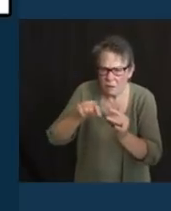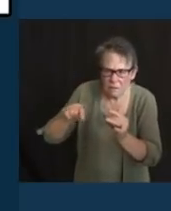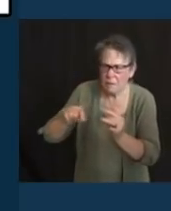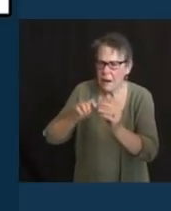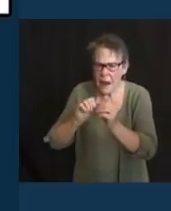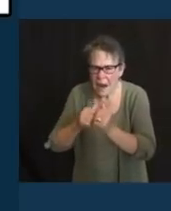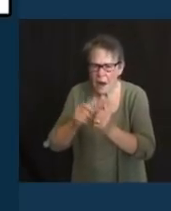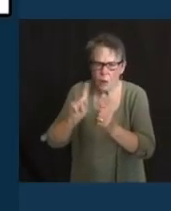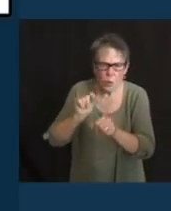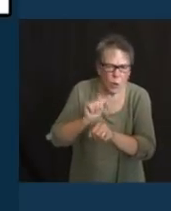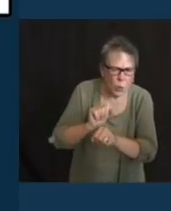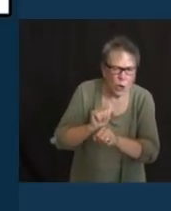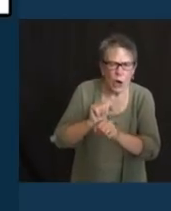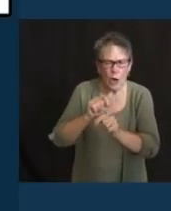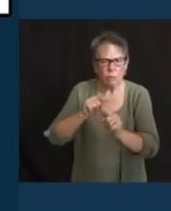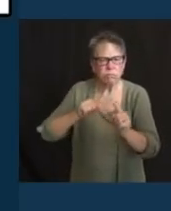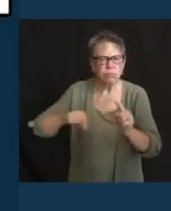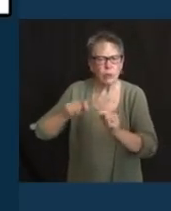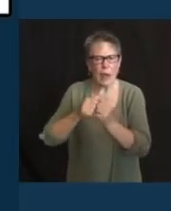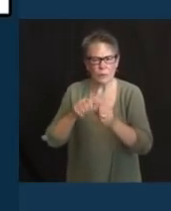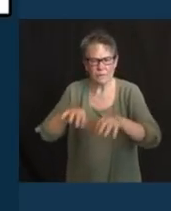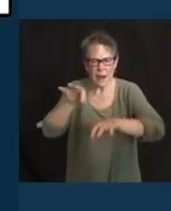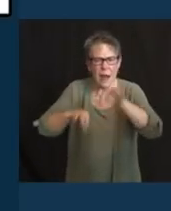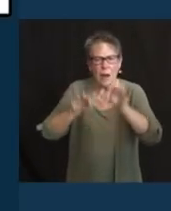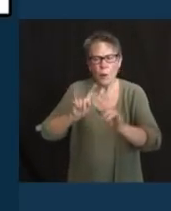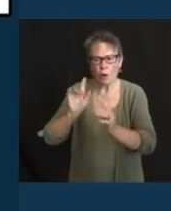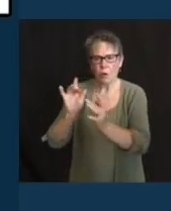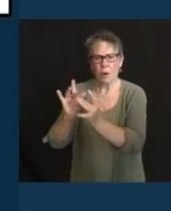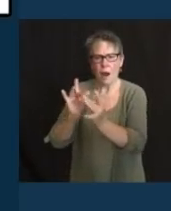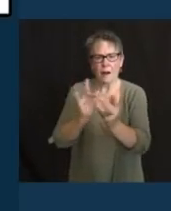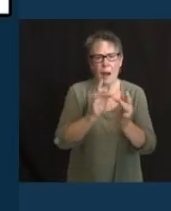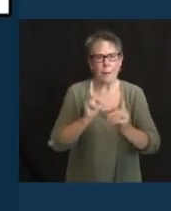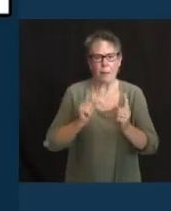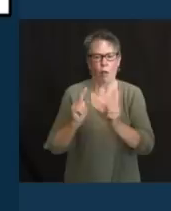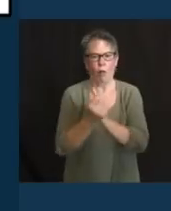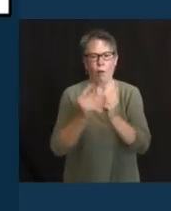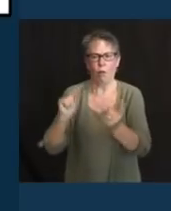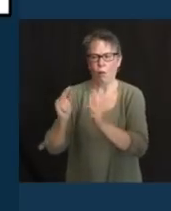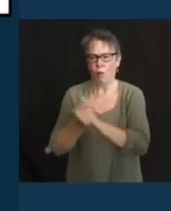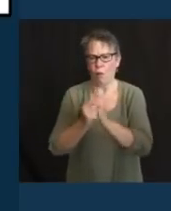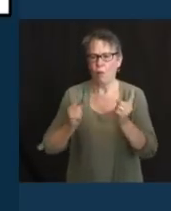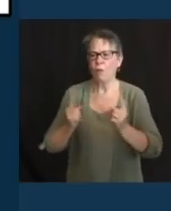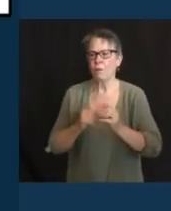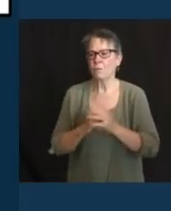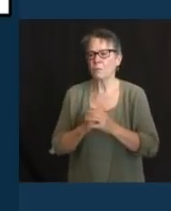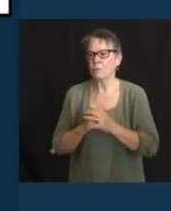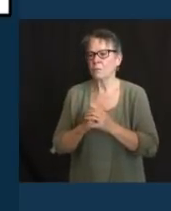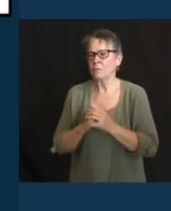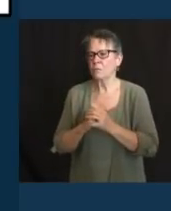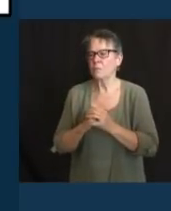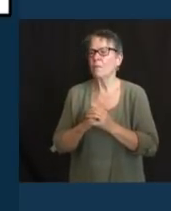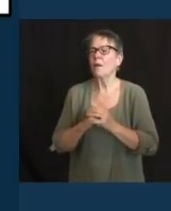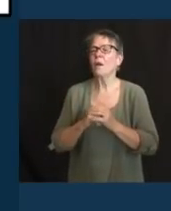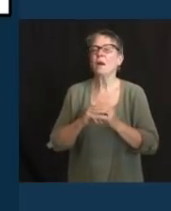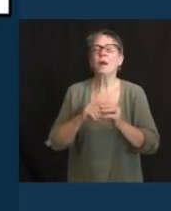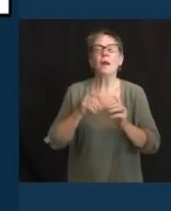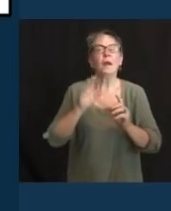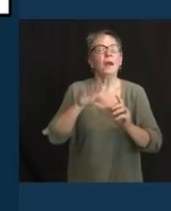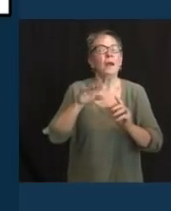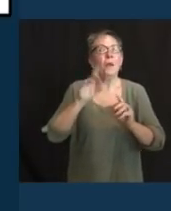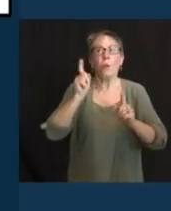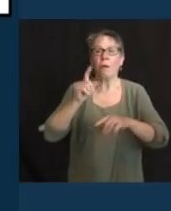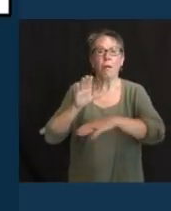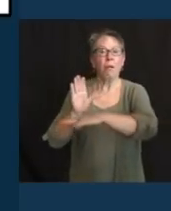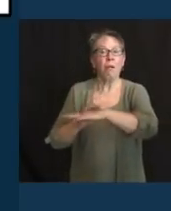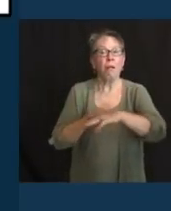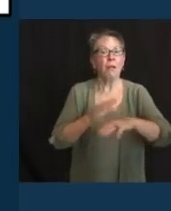alerting technology, at least at this time. No one outside of our contact tracing program will have access